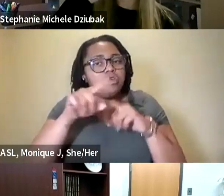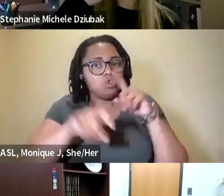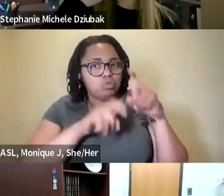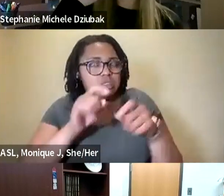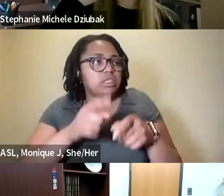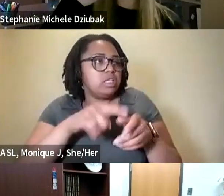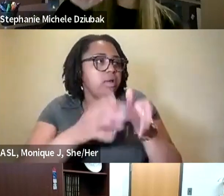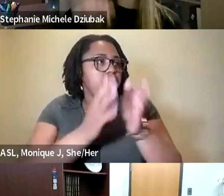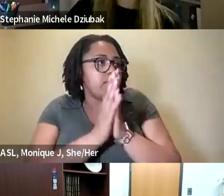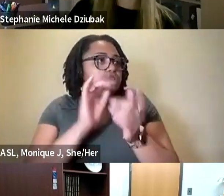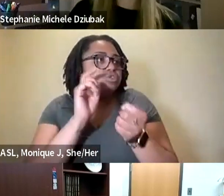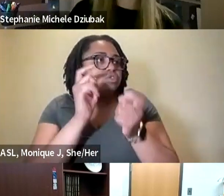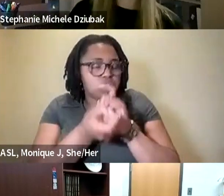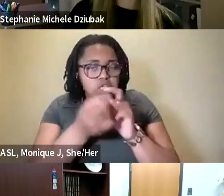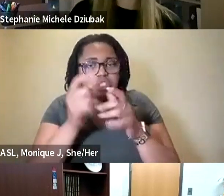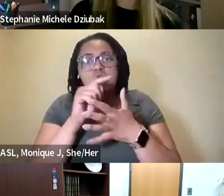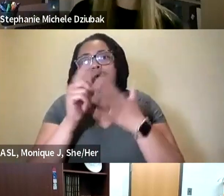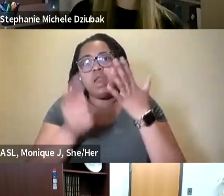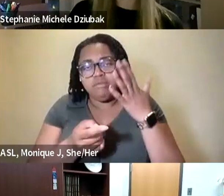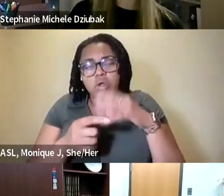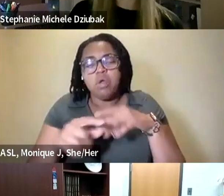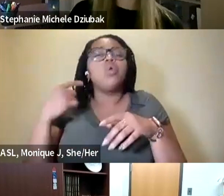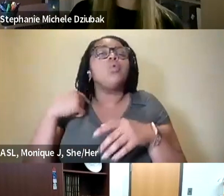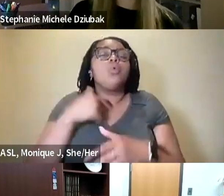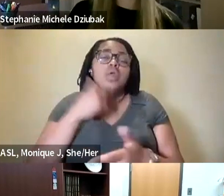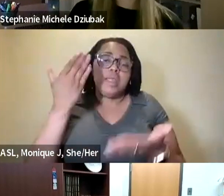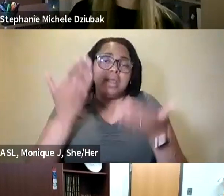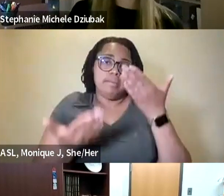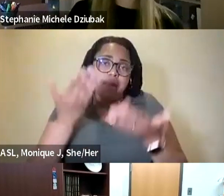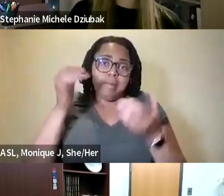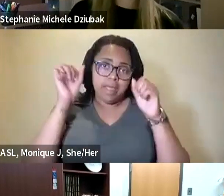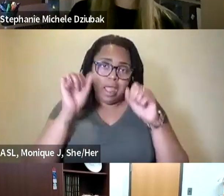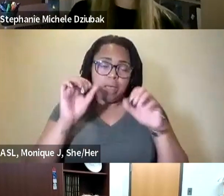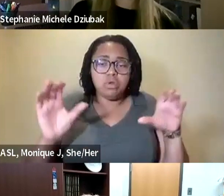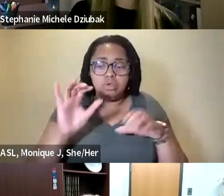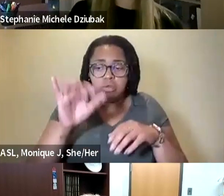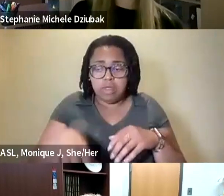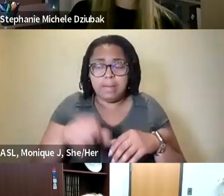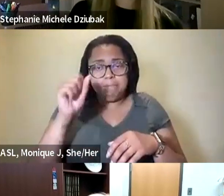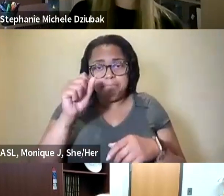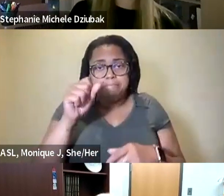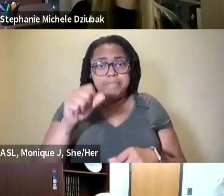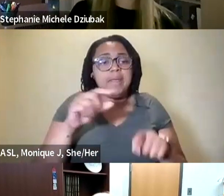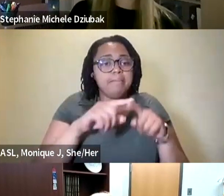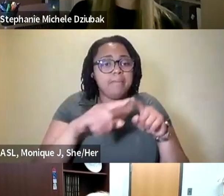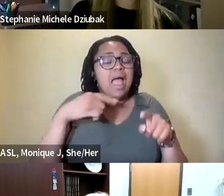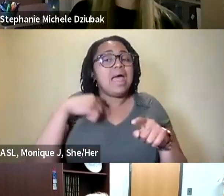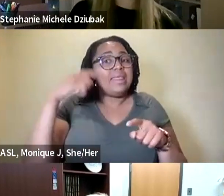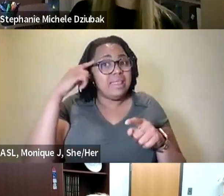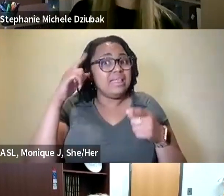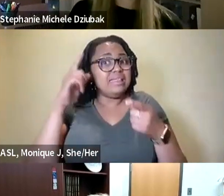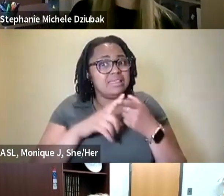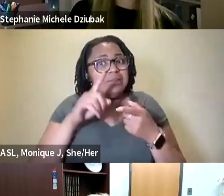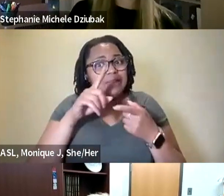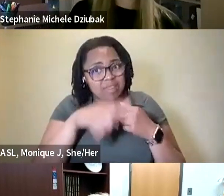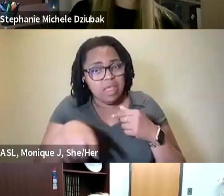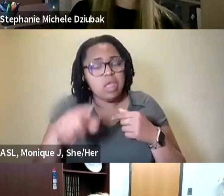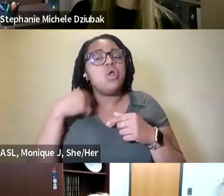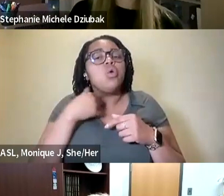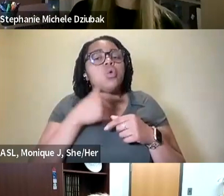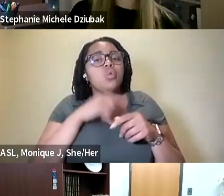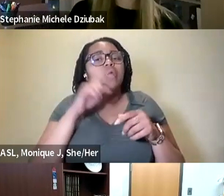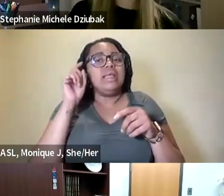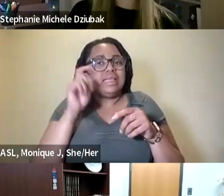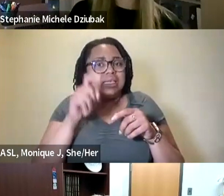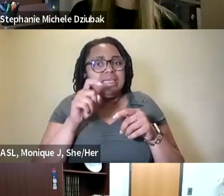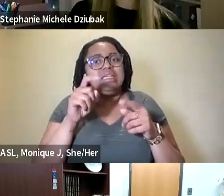or taking off, we may be able to do that. But I think in the meantime, we need to